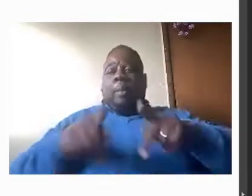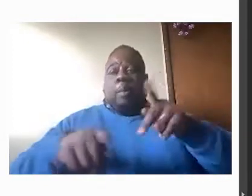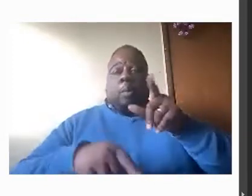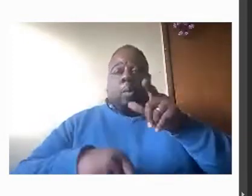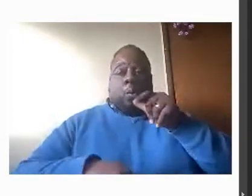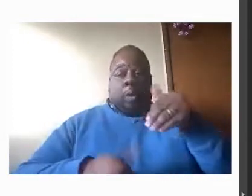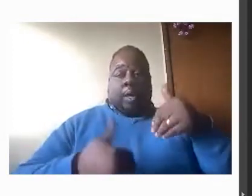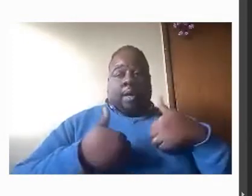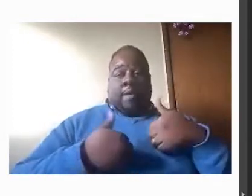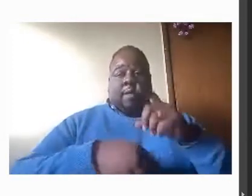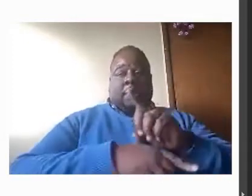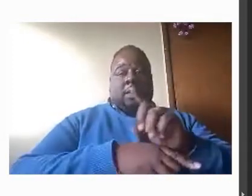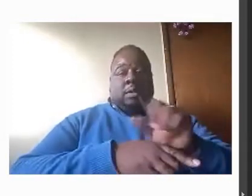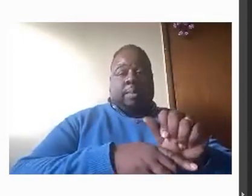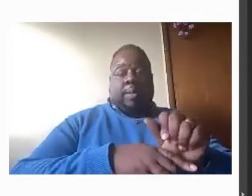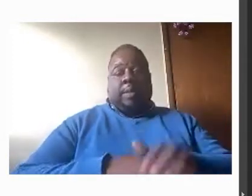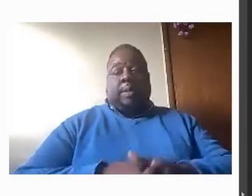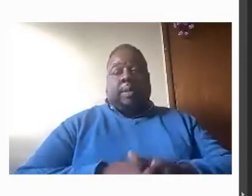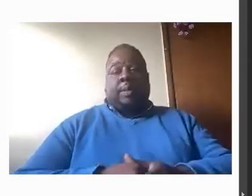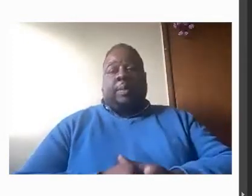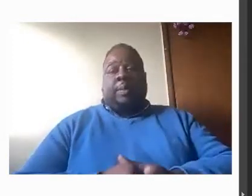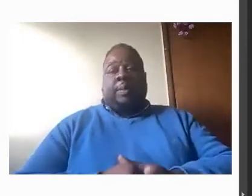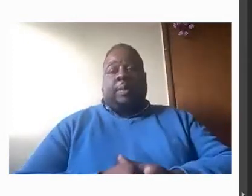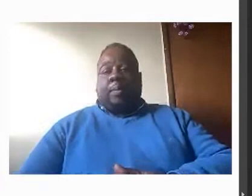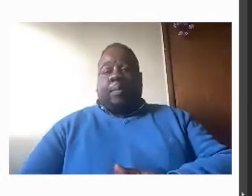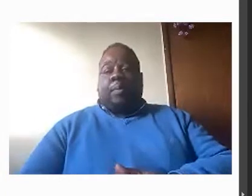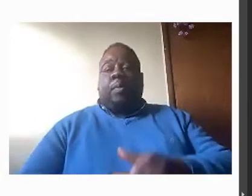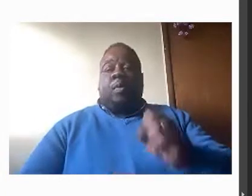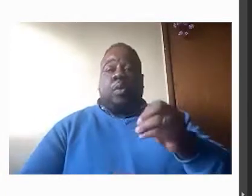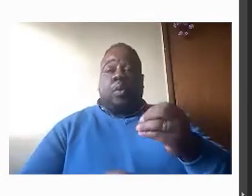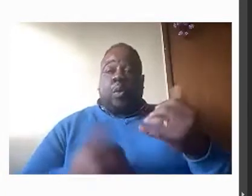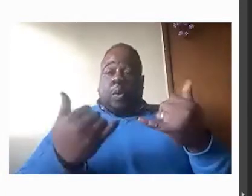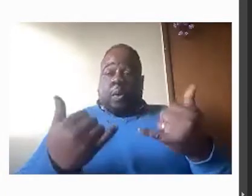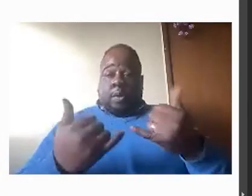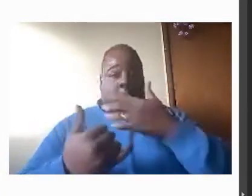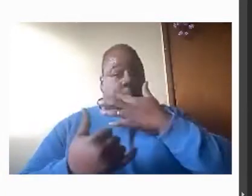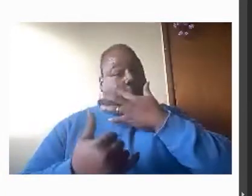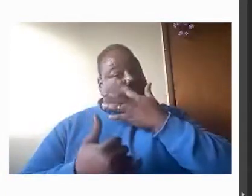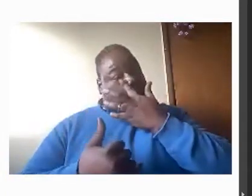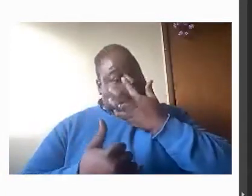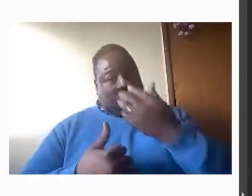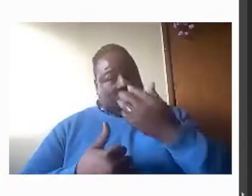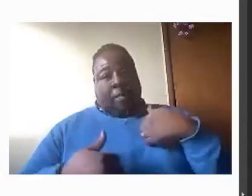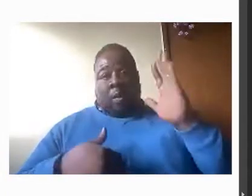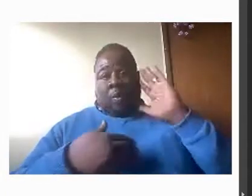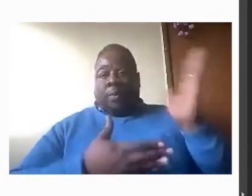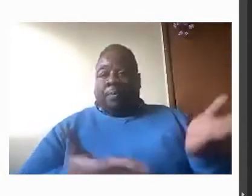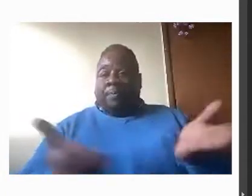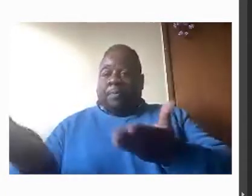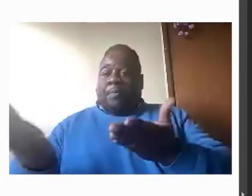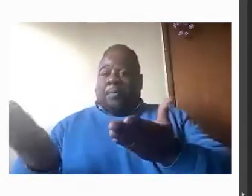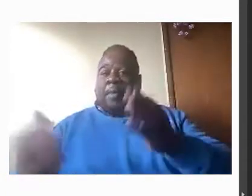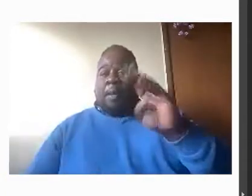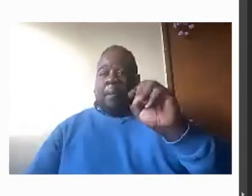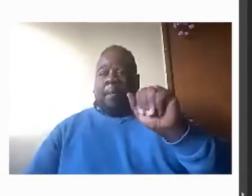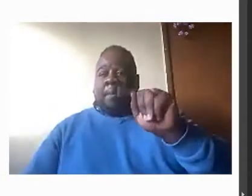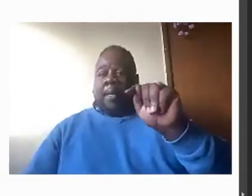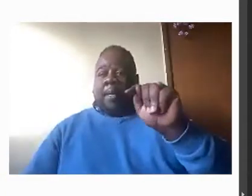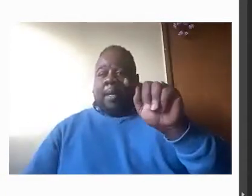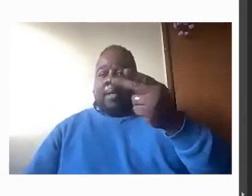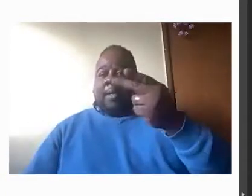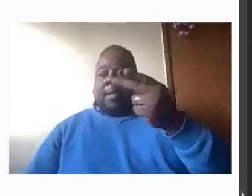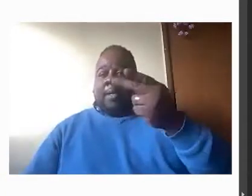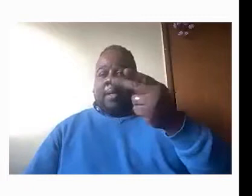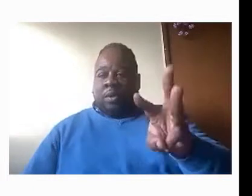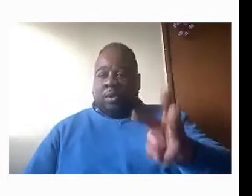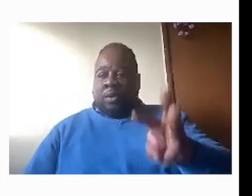flows from that settlement. So now we'll go ahead and give it to Matthew. Alert exclaim. Audio